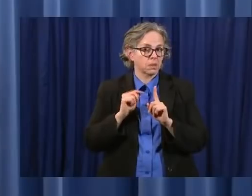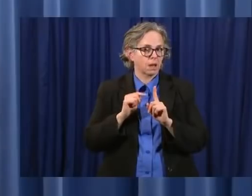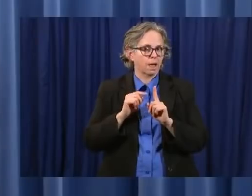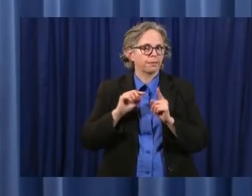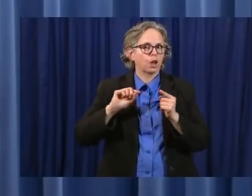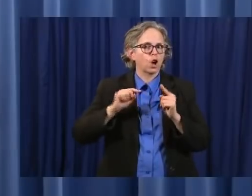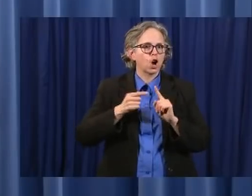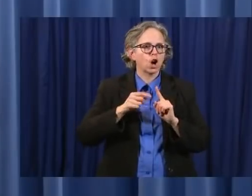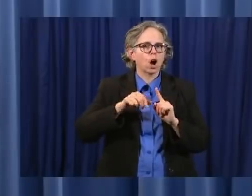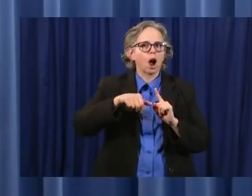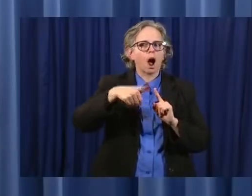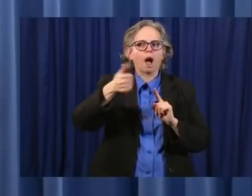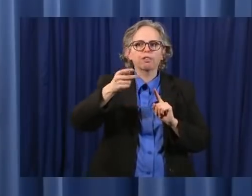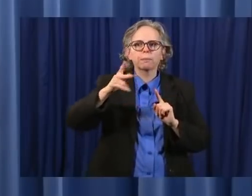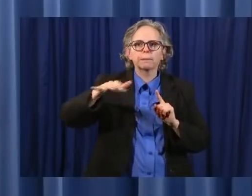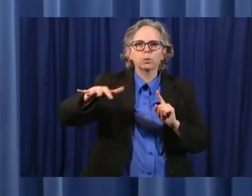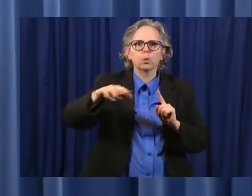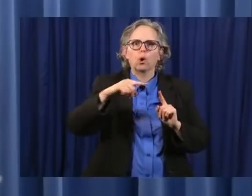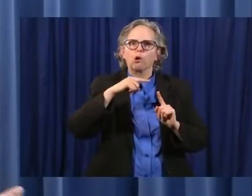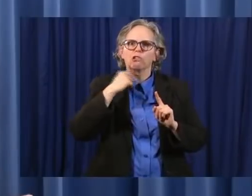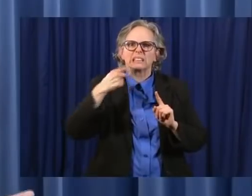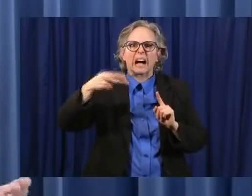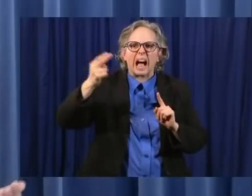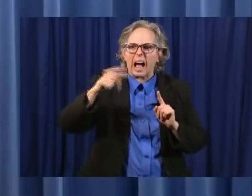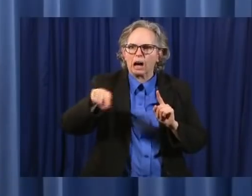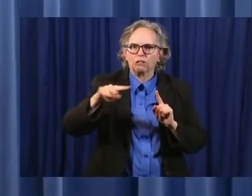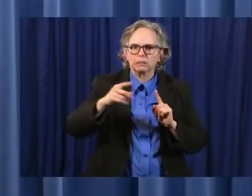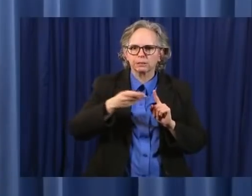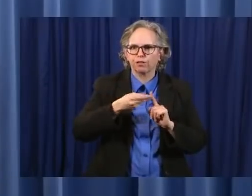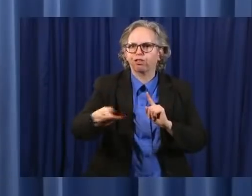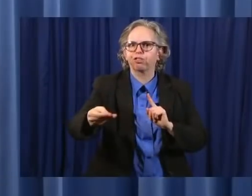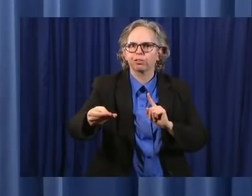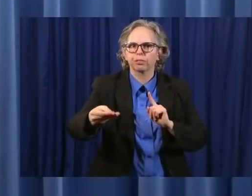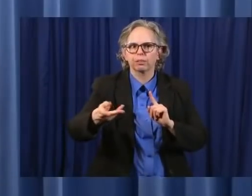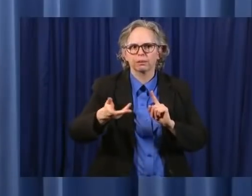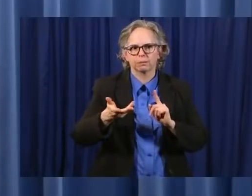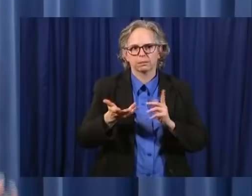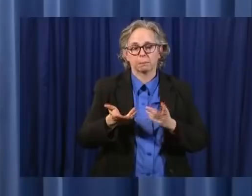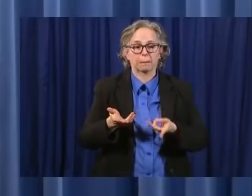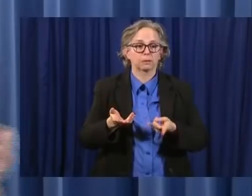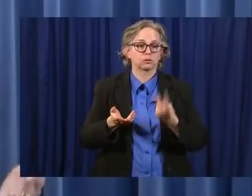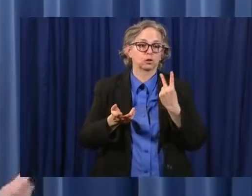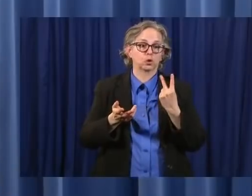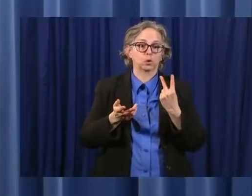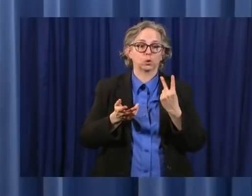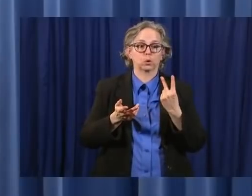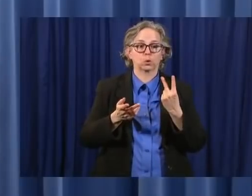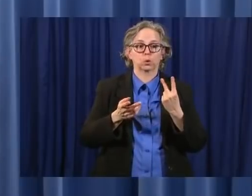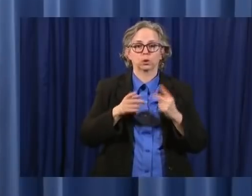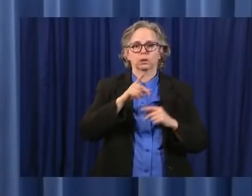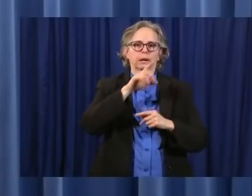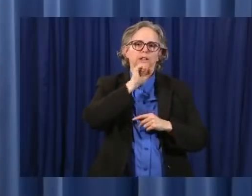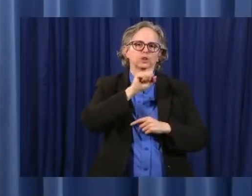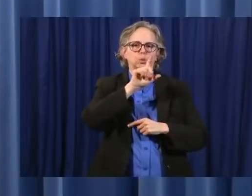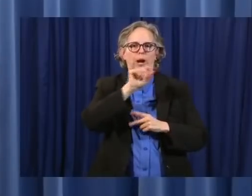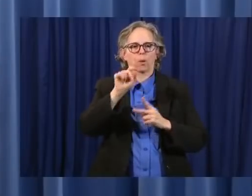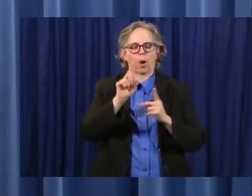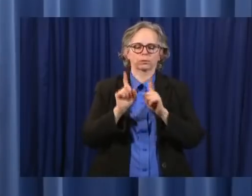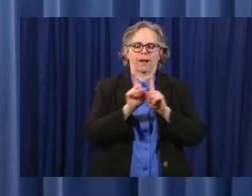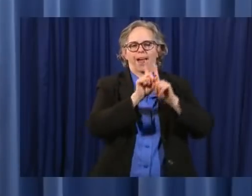And it may not just be the person that they're, you know, you may have two 20-year-olds and they're very